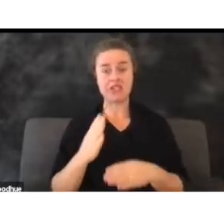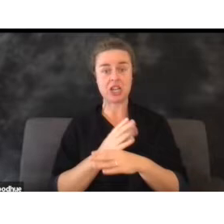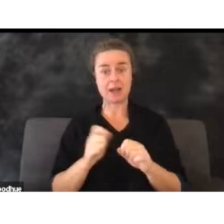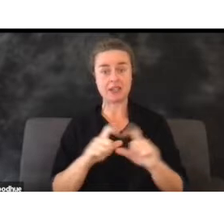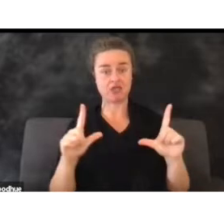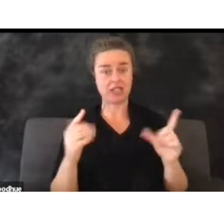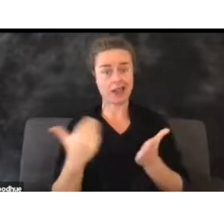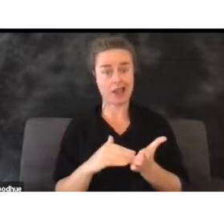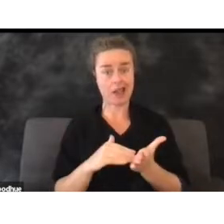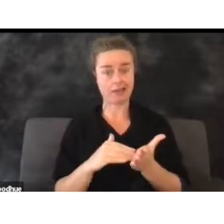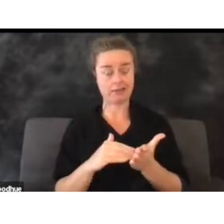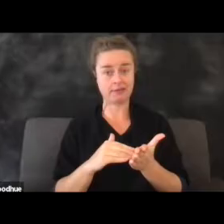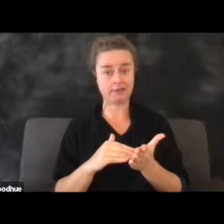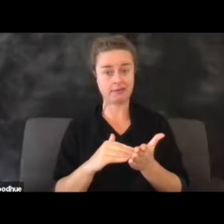Jen?